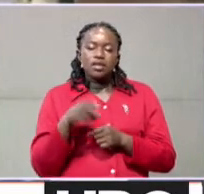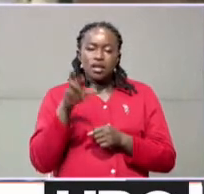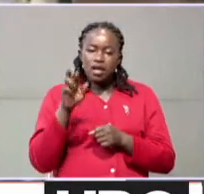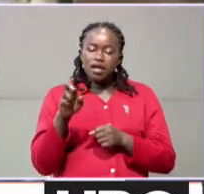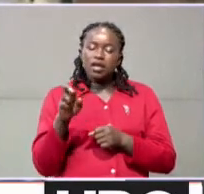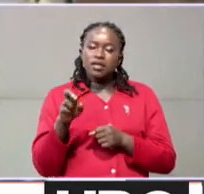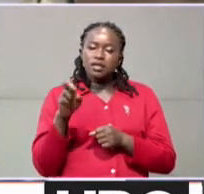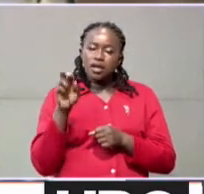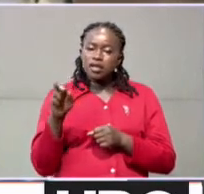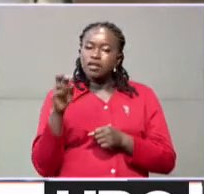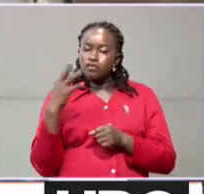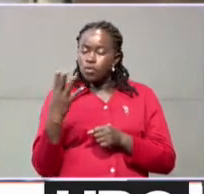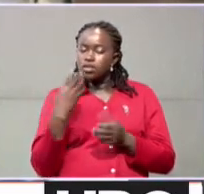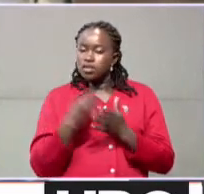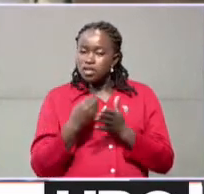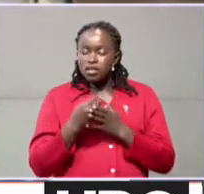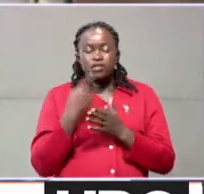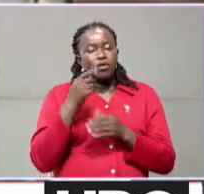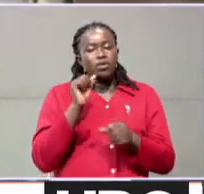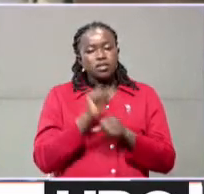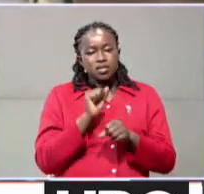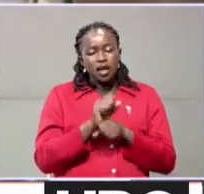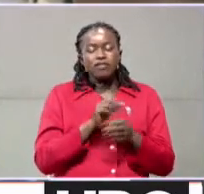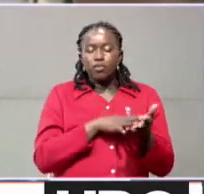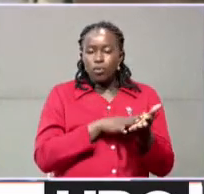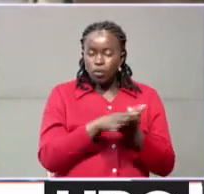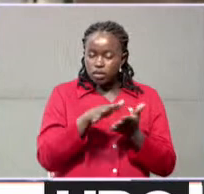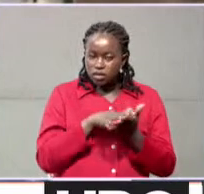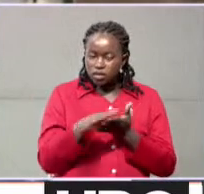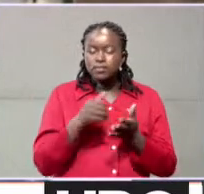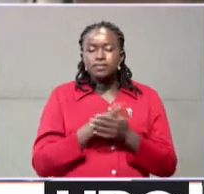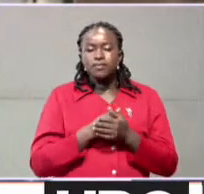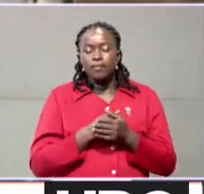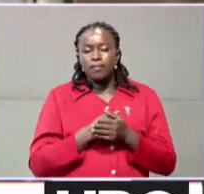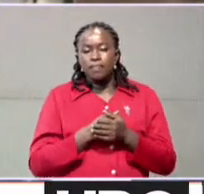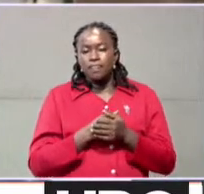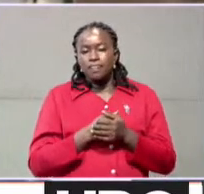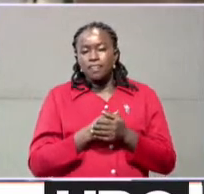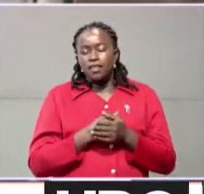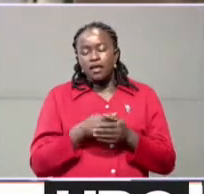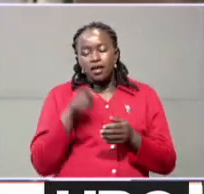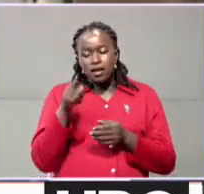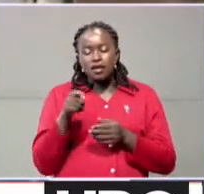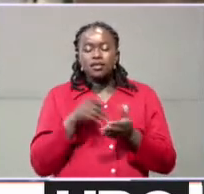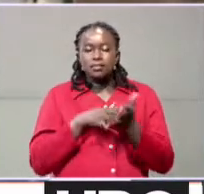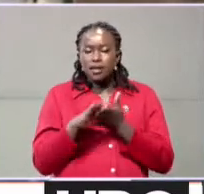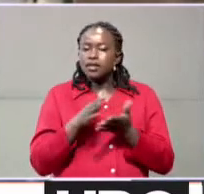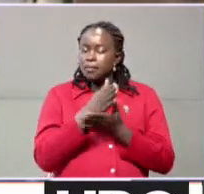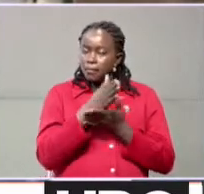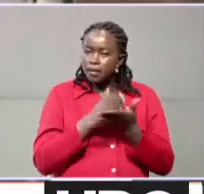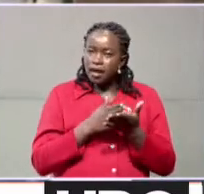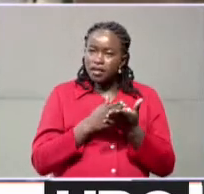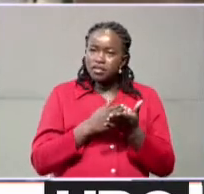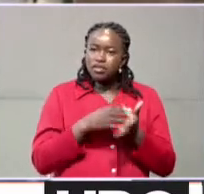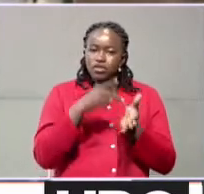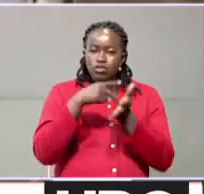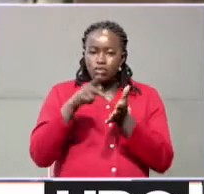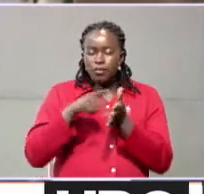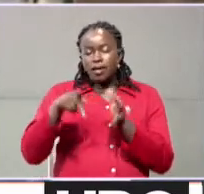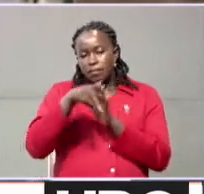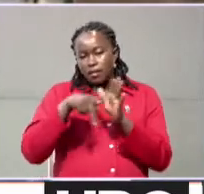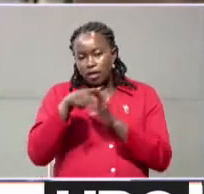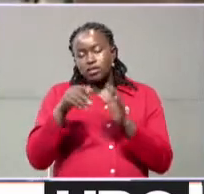884 ceilings for staff costs that he spent part of it for paying policy